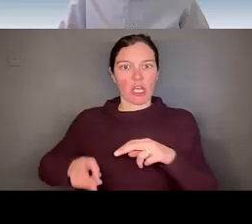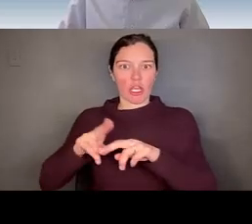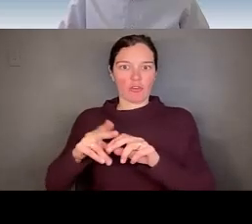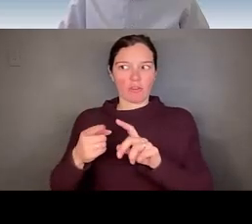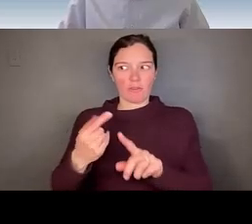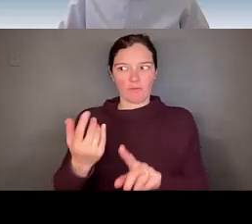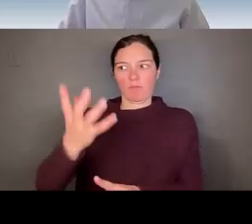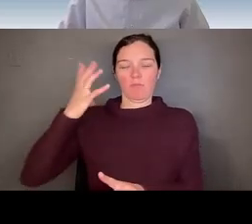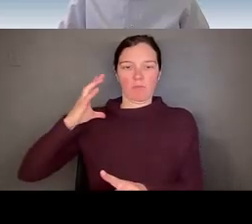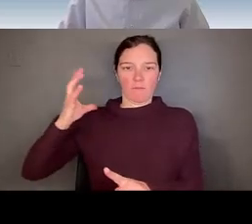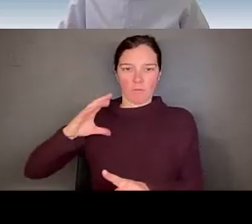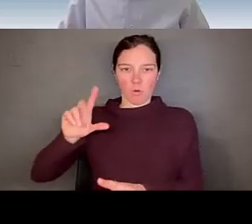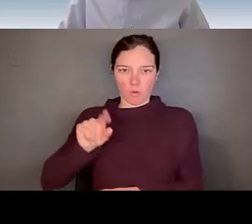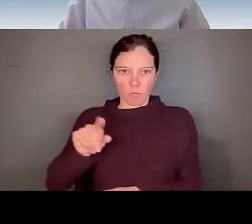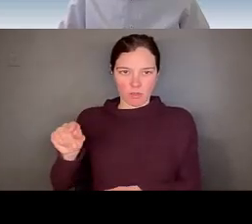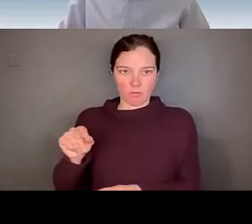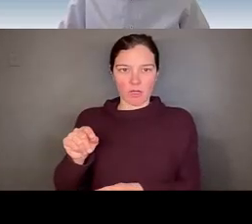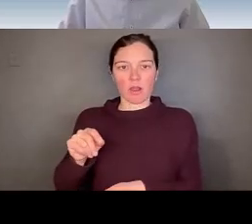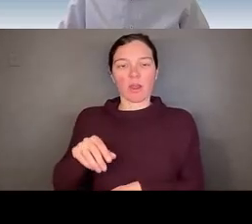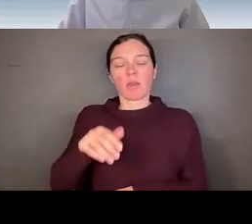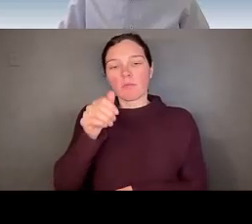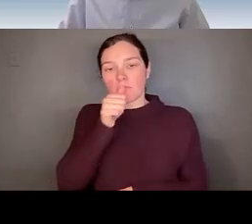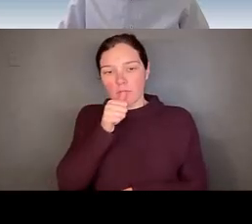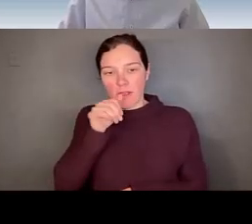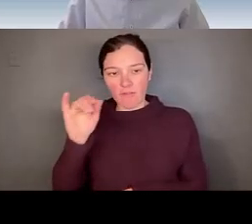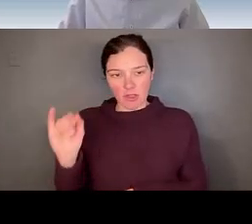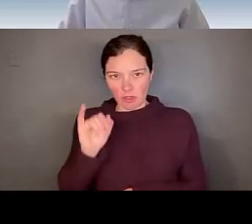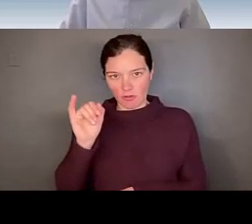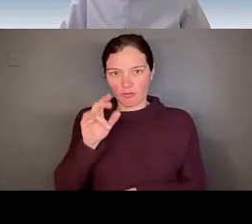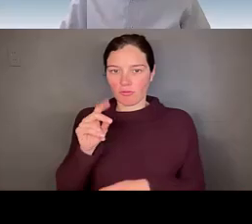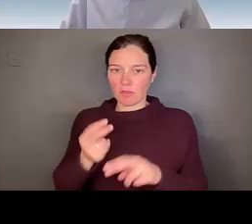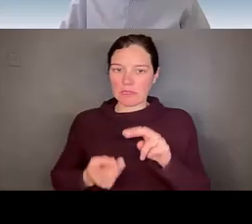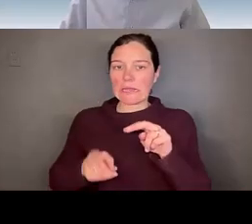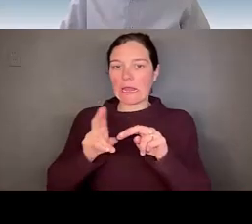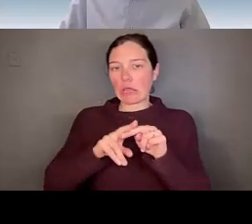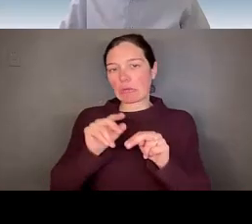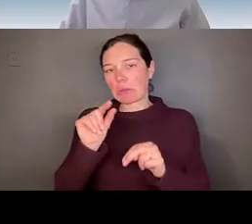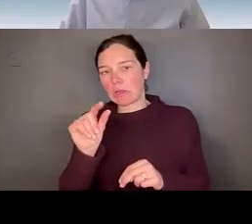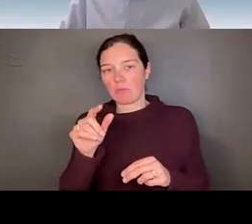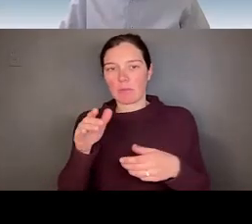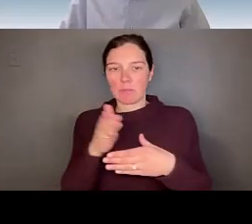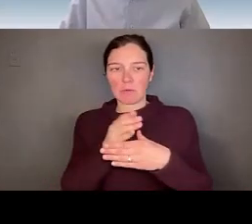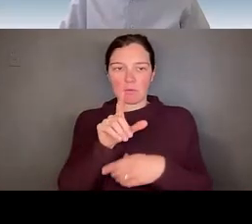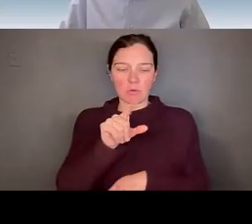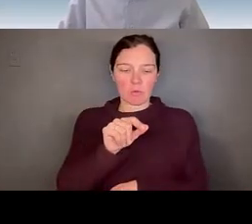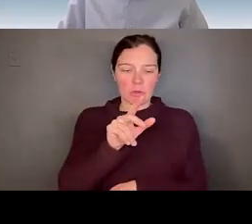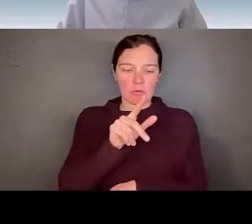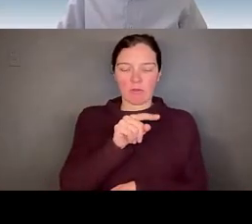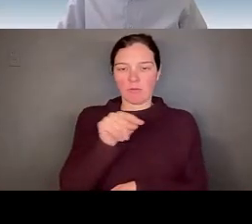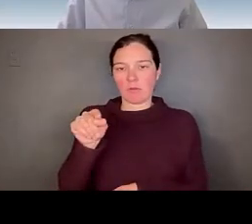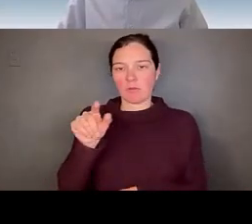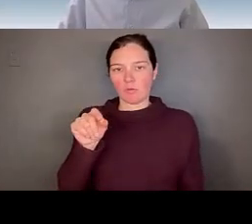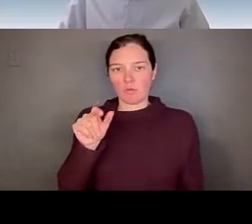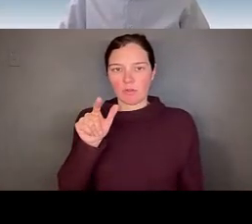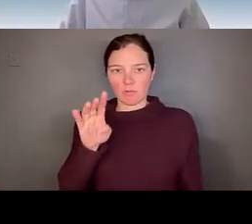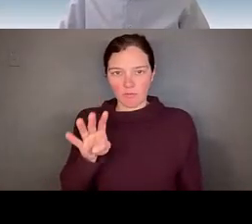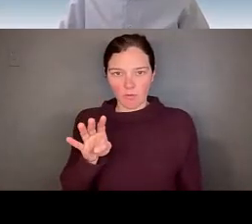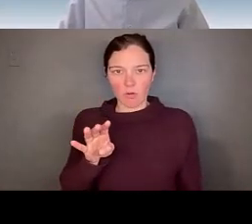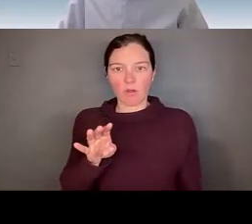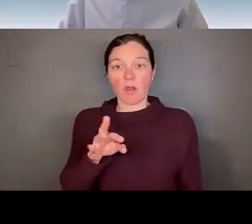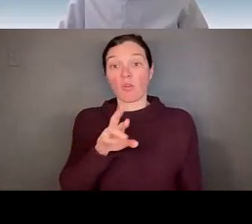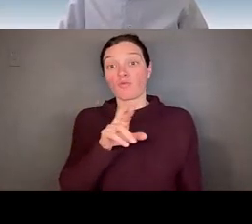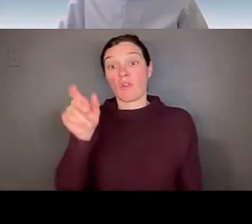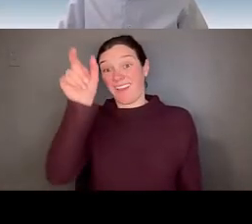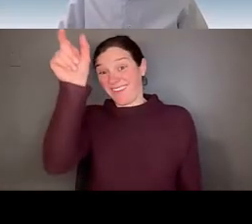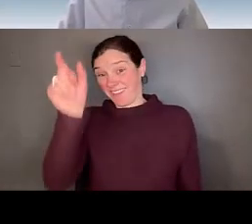periods. Commercial payer mix and payment to cost have both increased slightly between 2023 and 2024. On the furthest